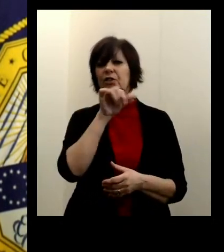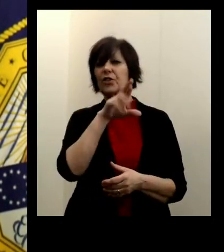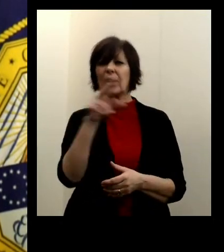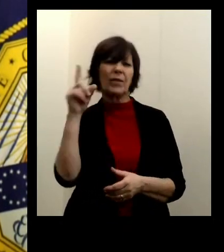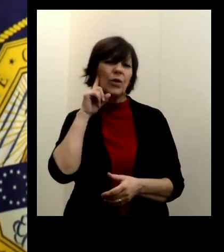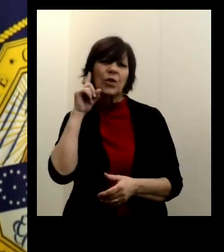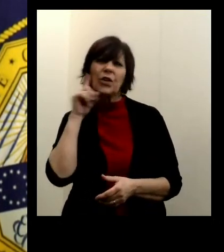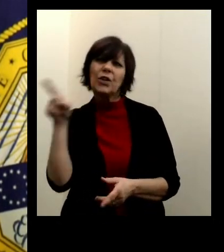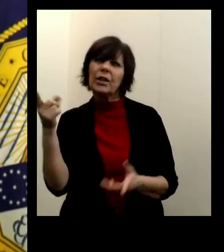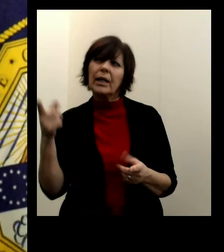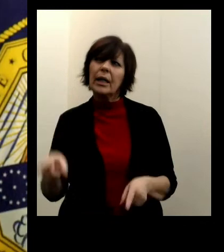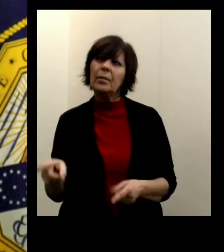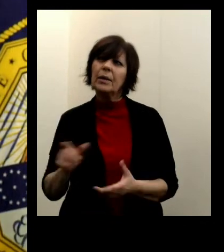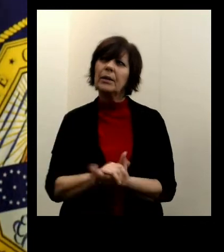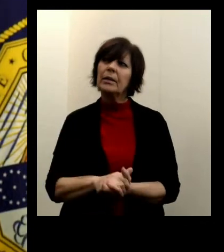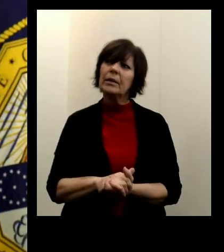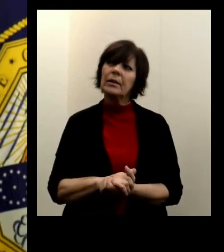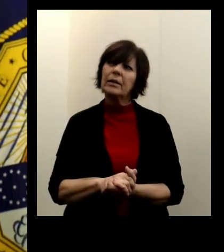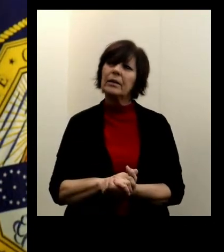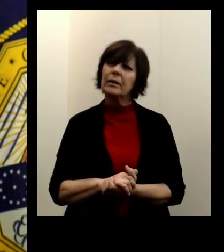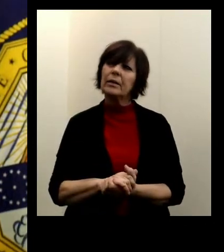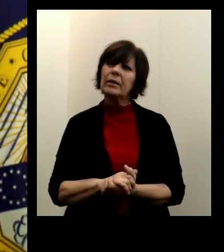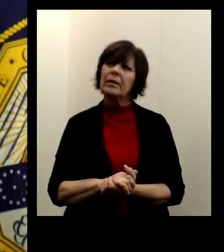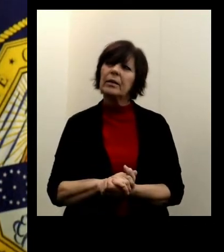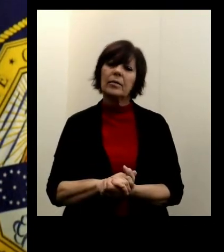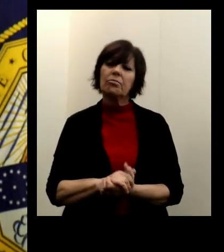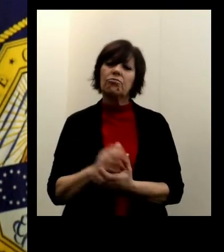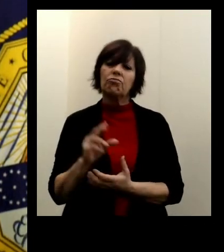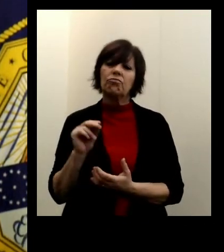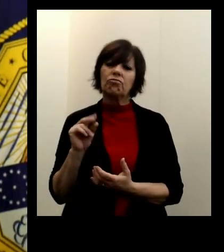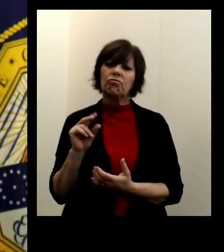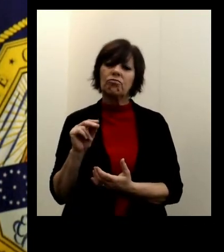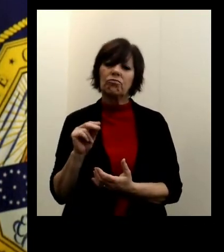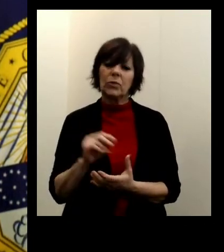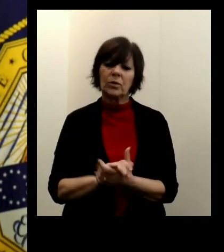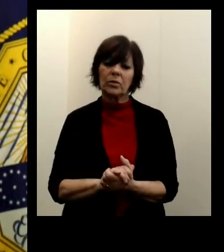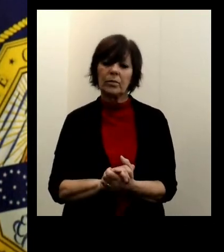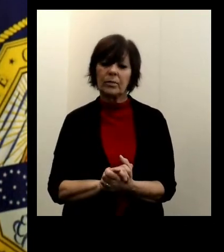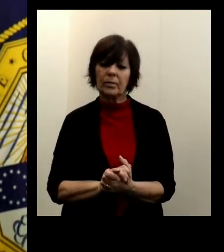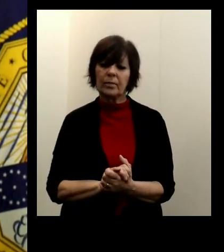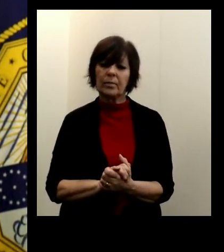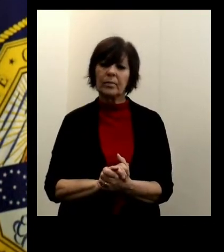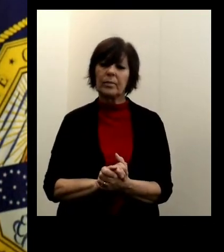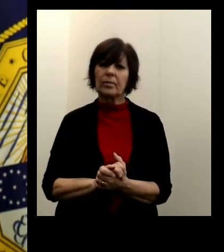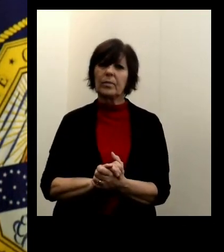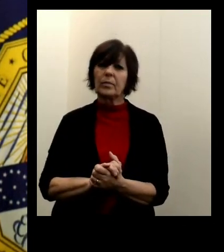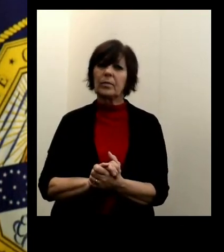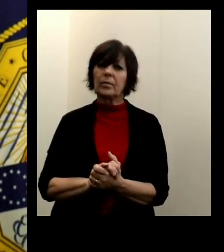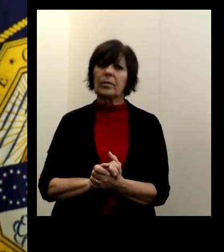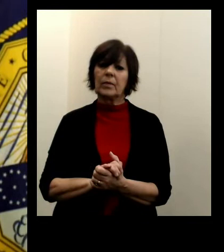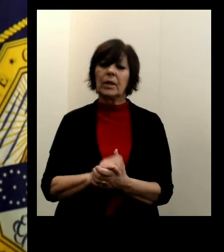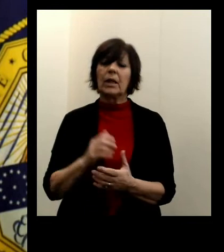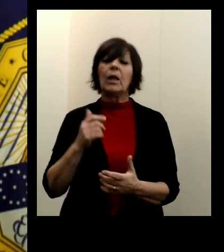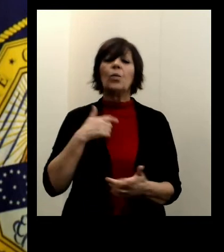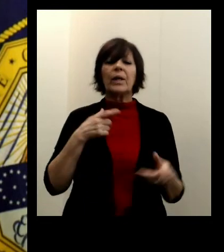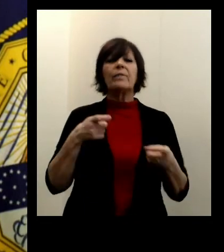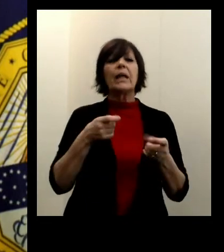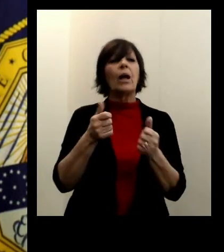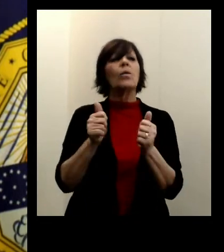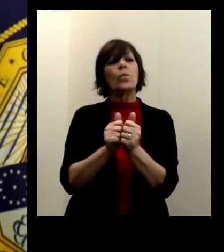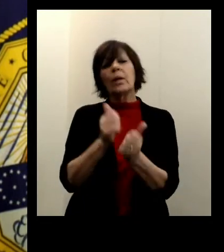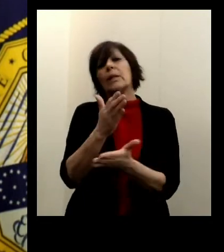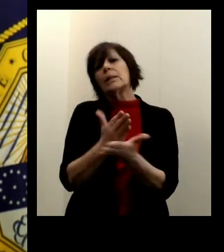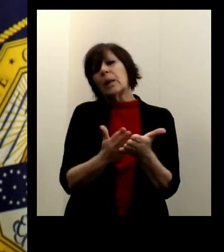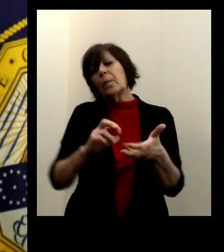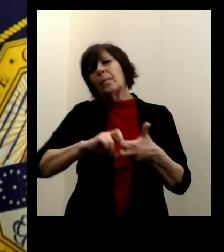that happening here in Western New York? I have not. It's not to say it couldn't have happened, but I have not. We've dealt with some issues.